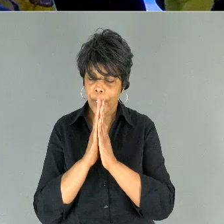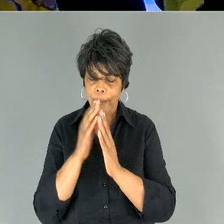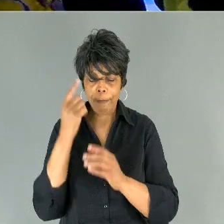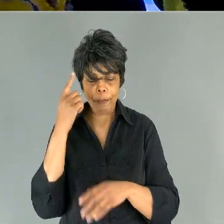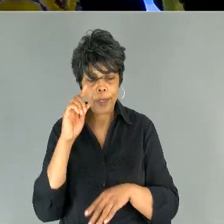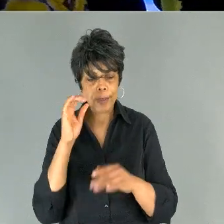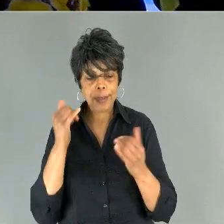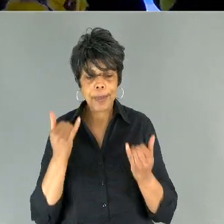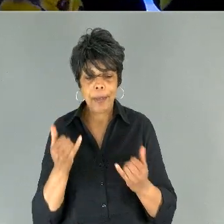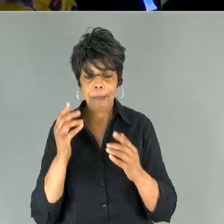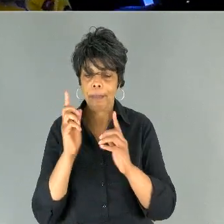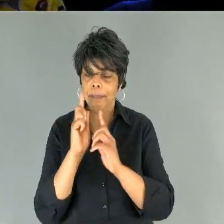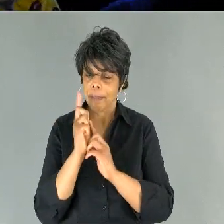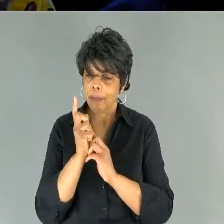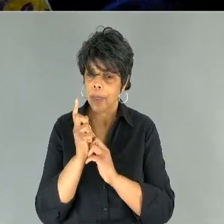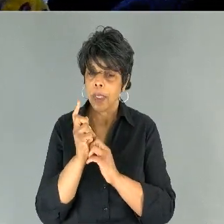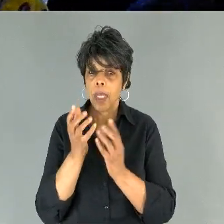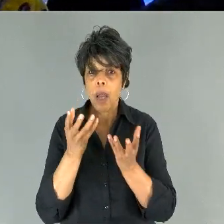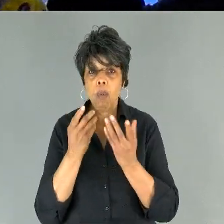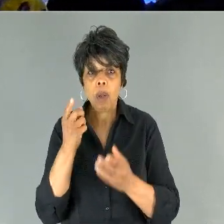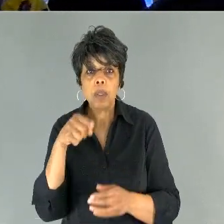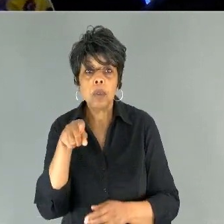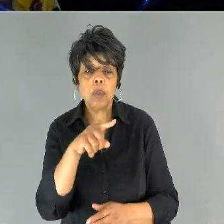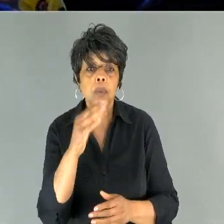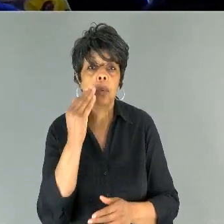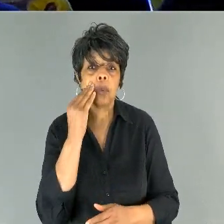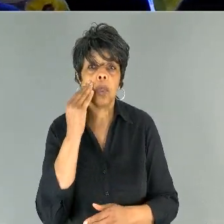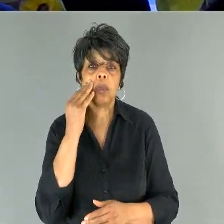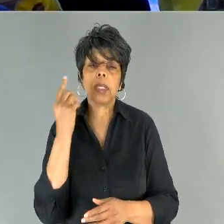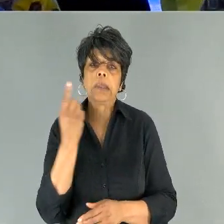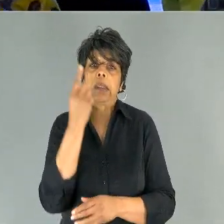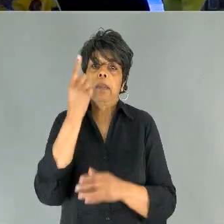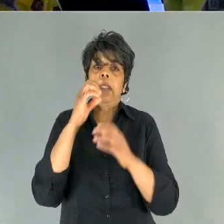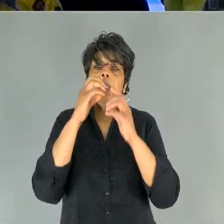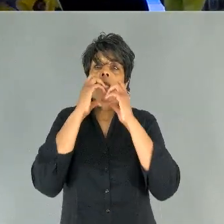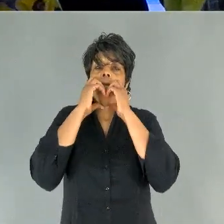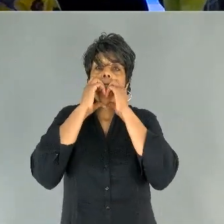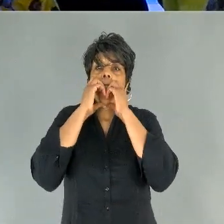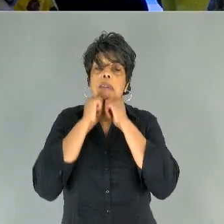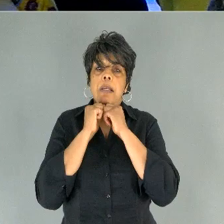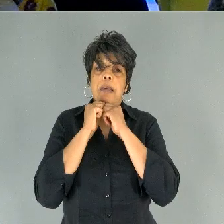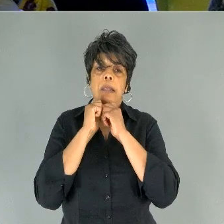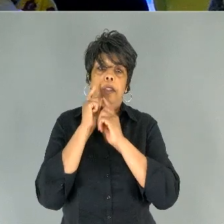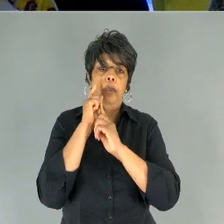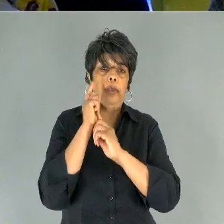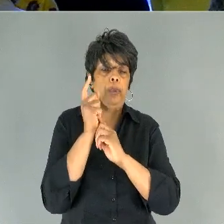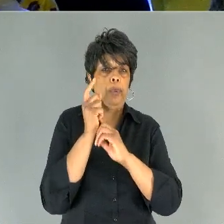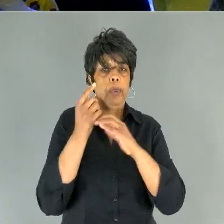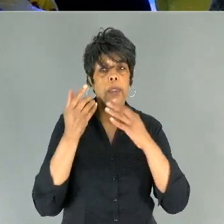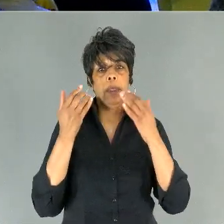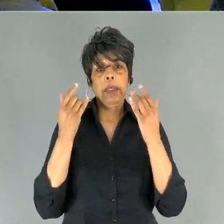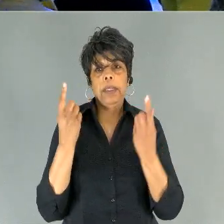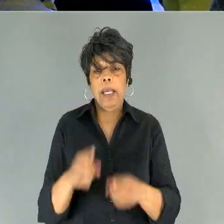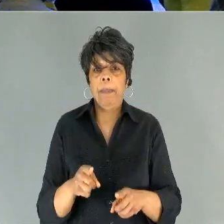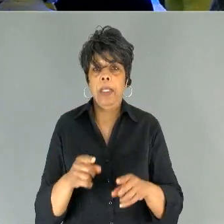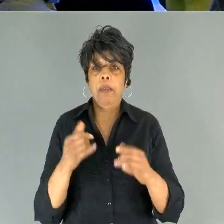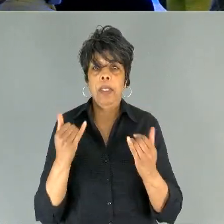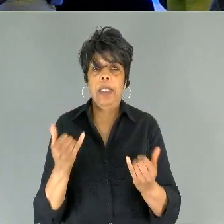I want you to know that something supernatural is happening in the heavens.